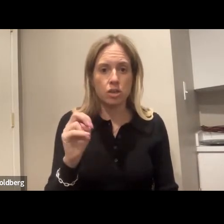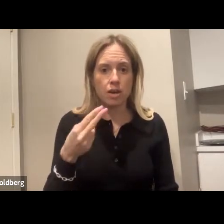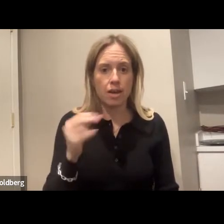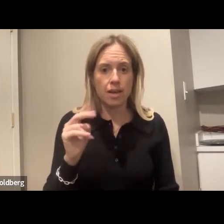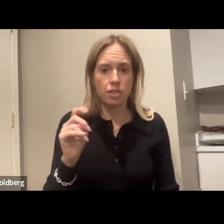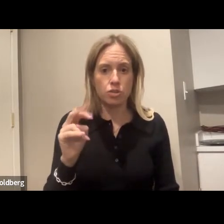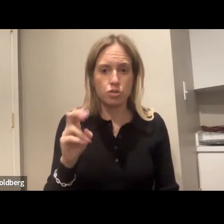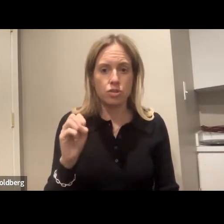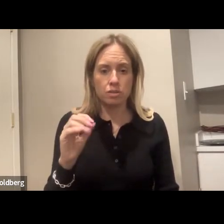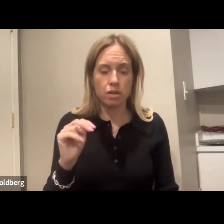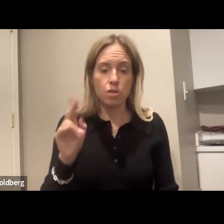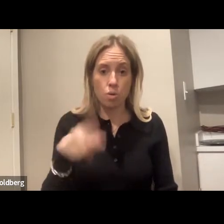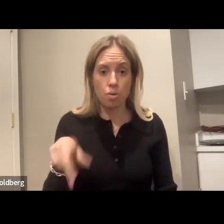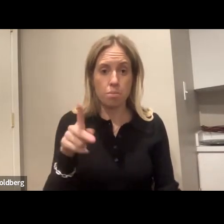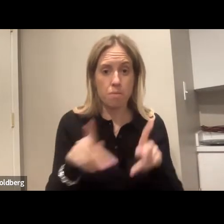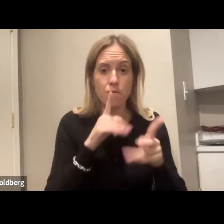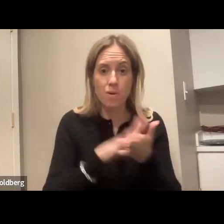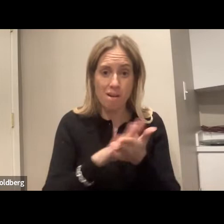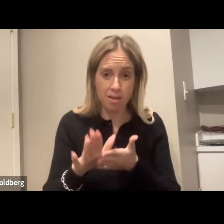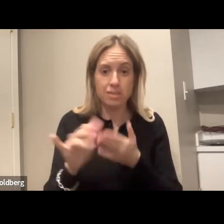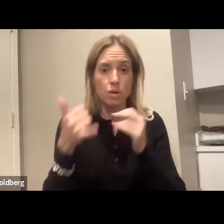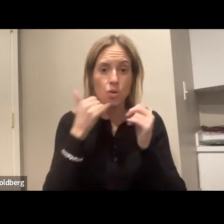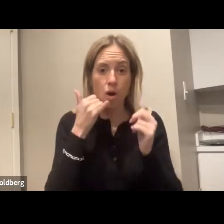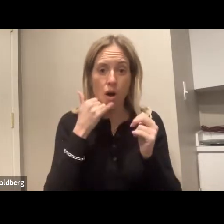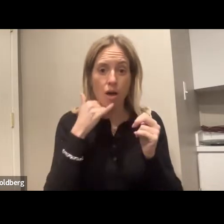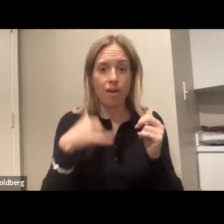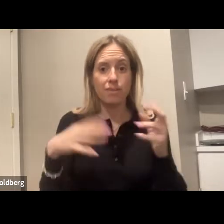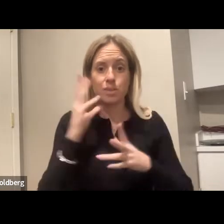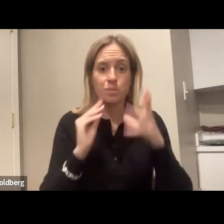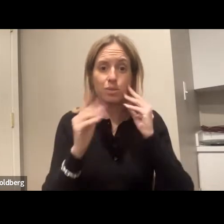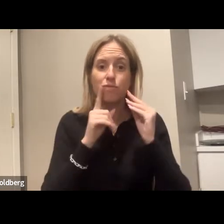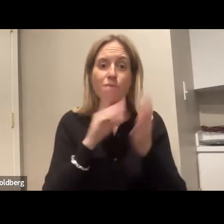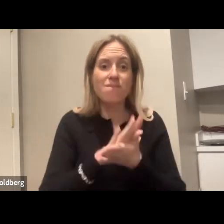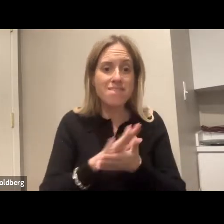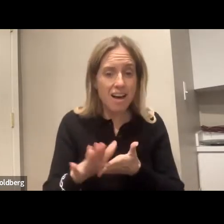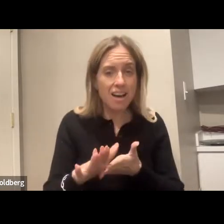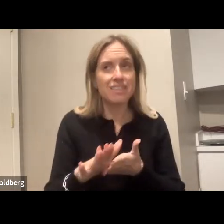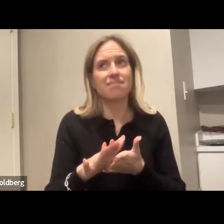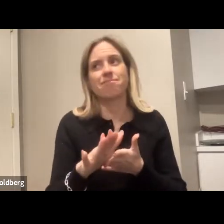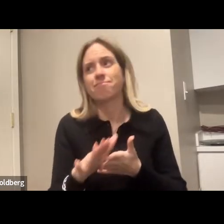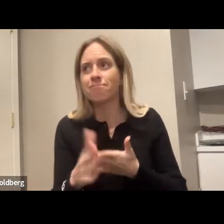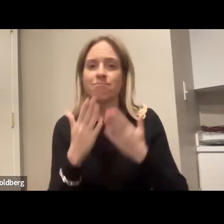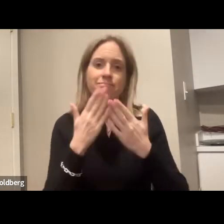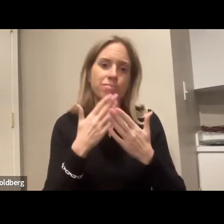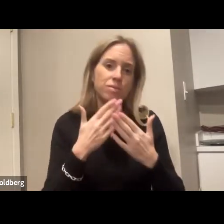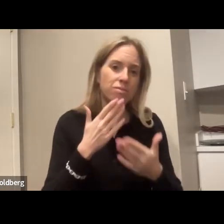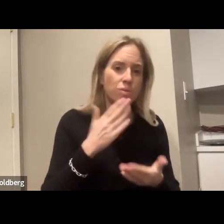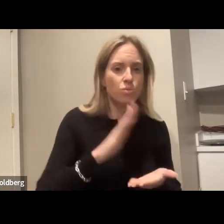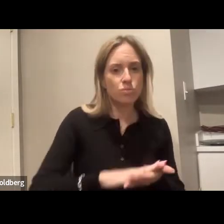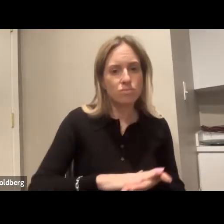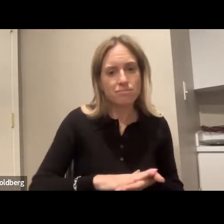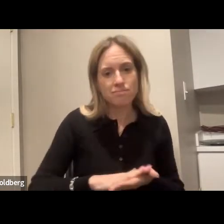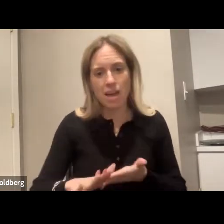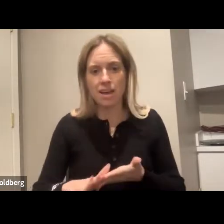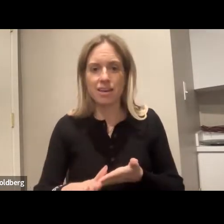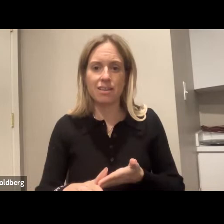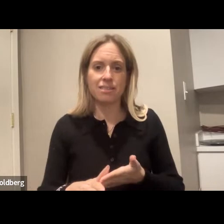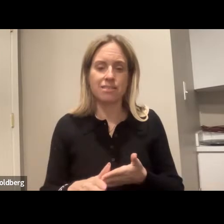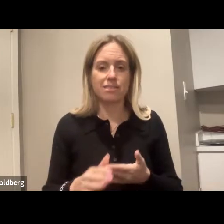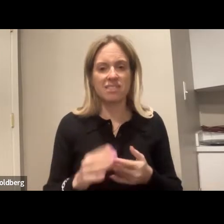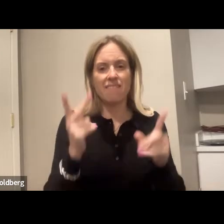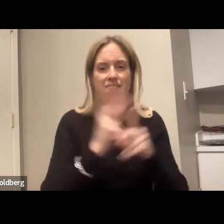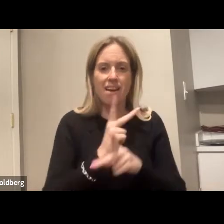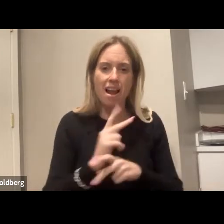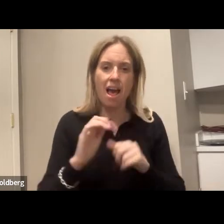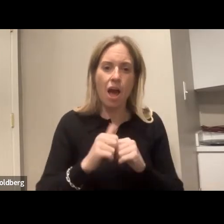nice on that phone, at least the ones I've experienced with, have been very, very nice and kind, and they can clearly figure out how to properly